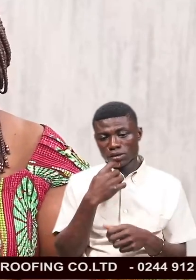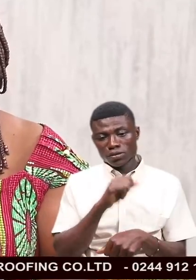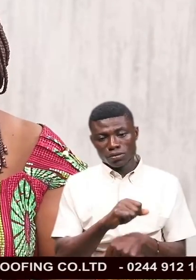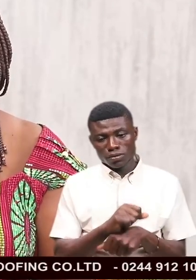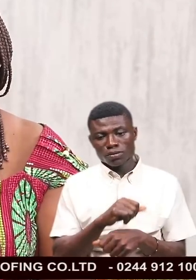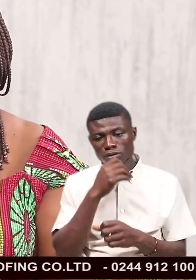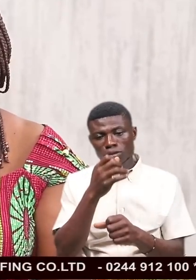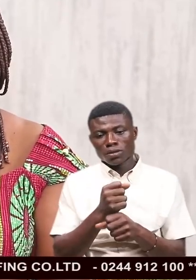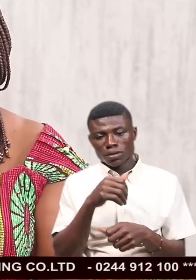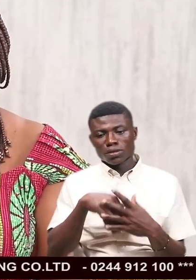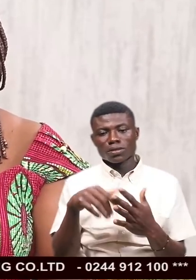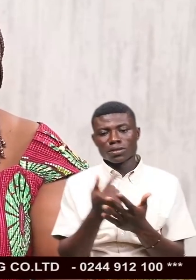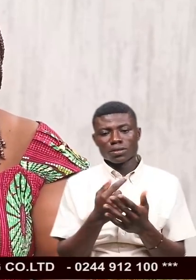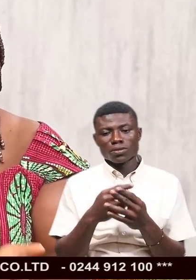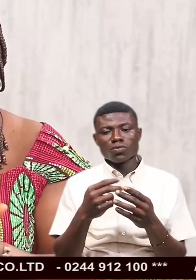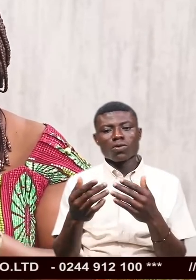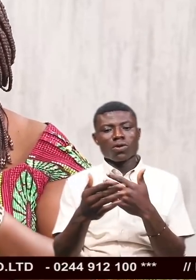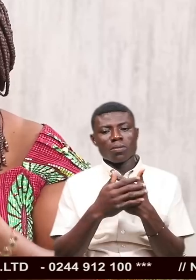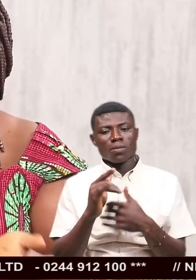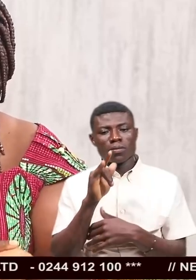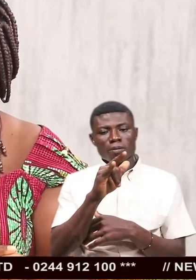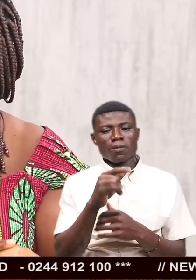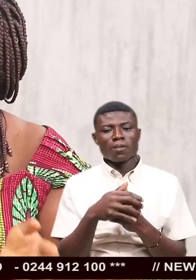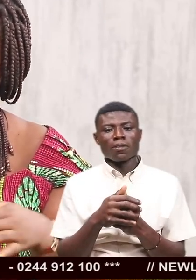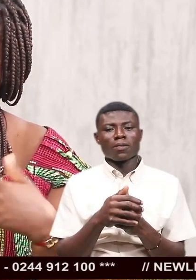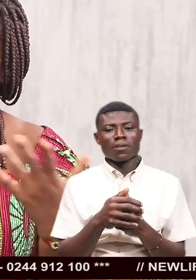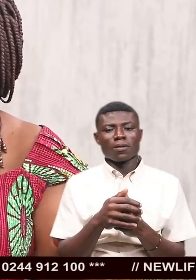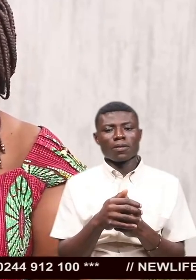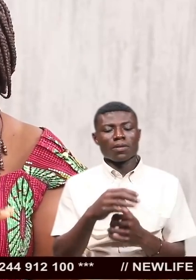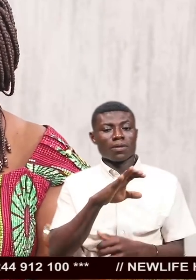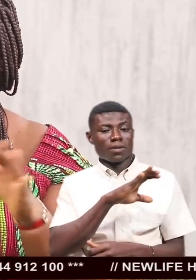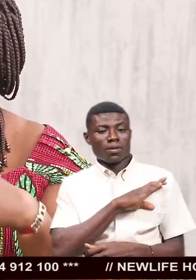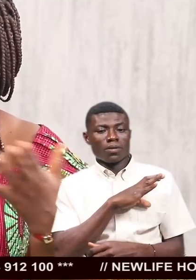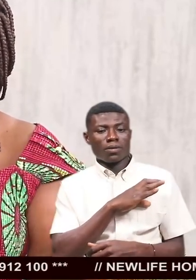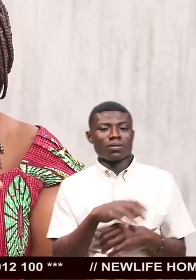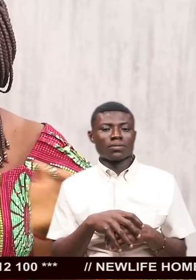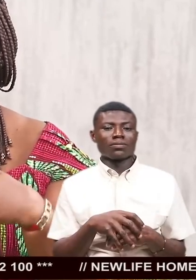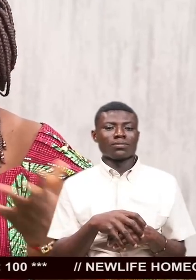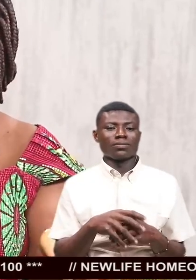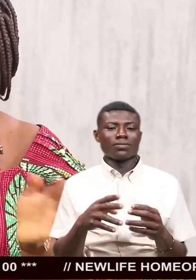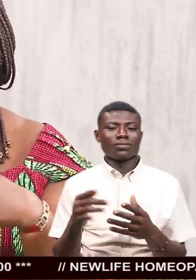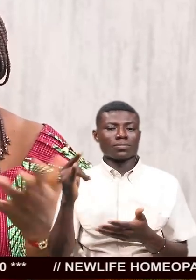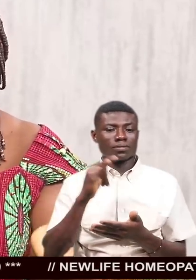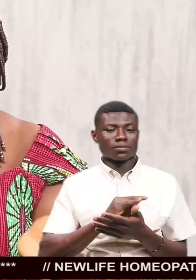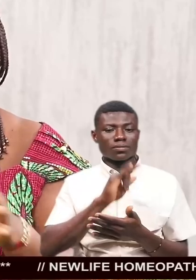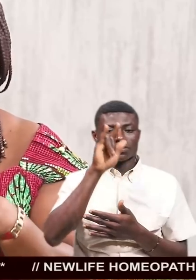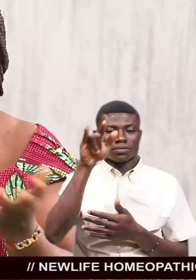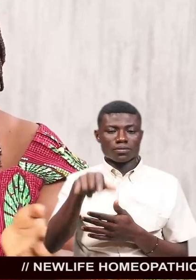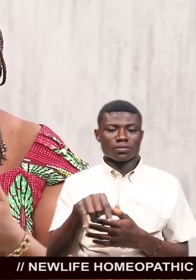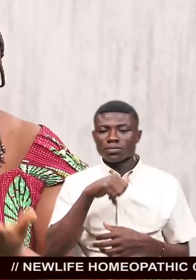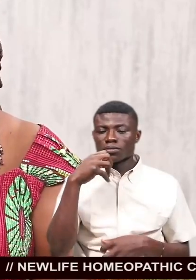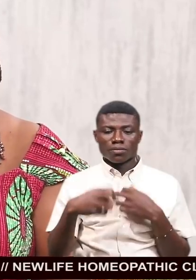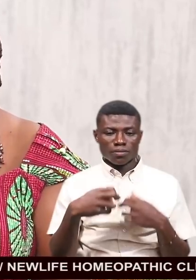o nebi, into a perse oko. Bet on no a citizen, inti ne my enen inquire no,